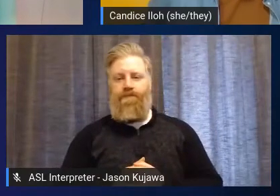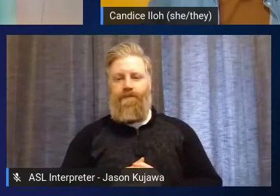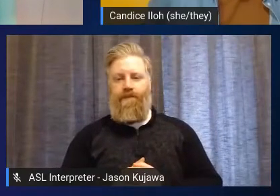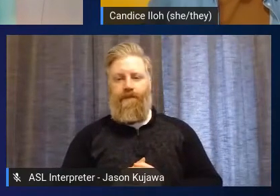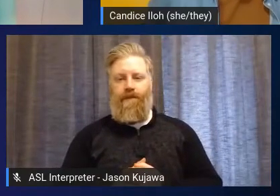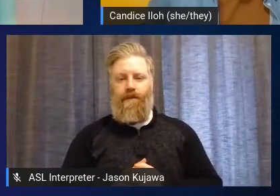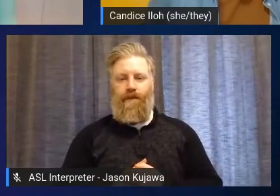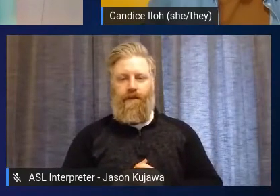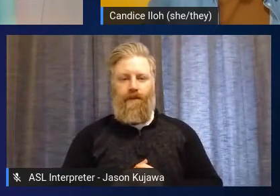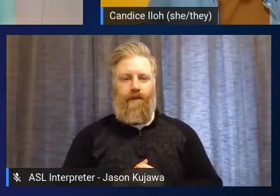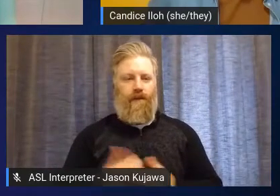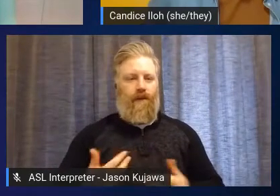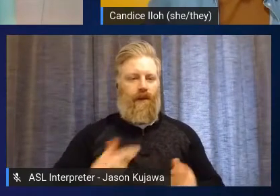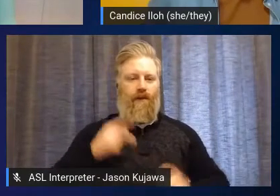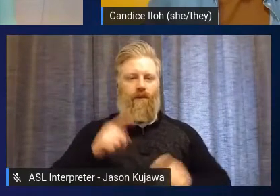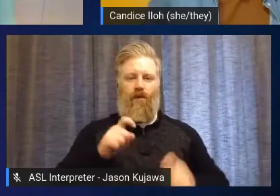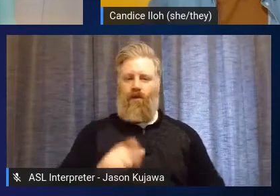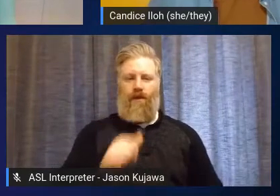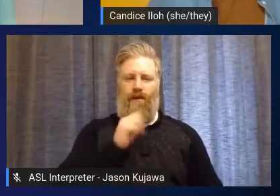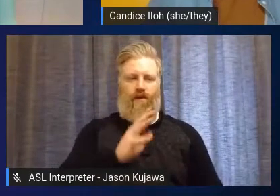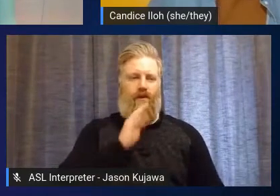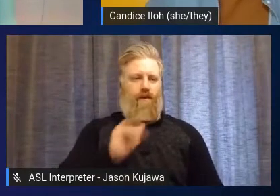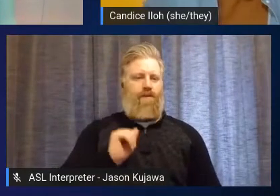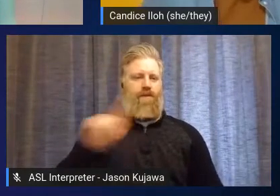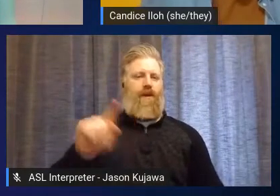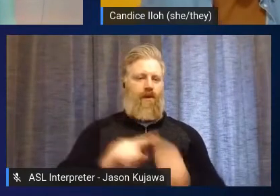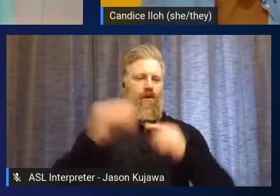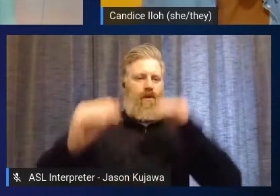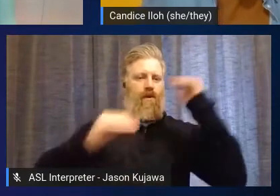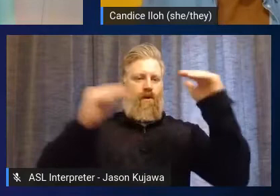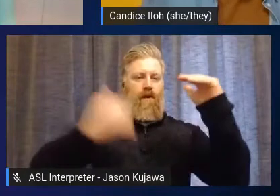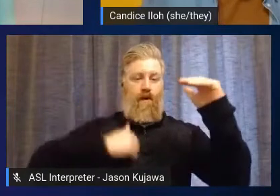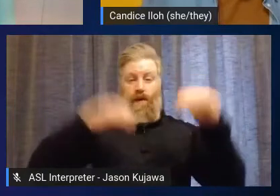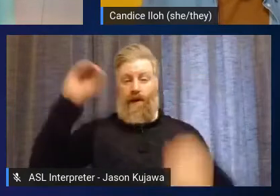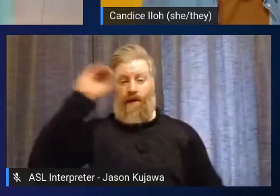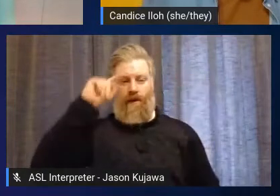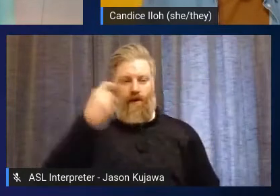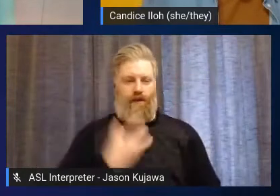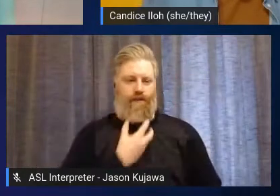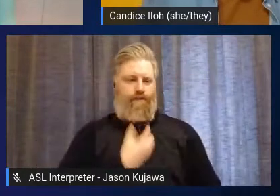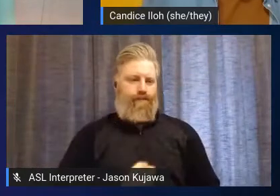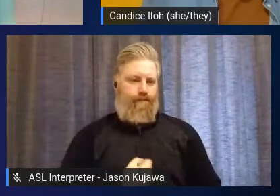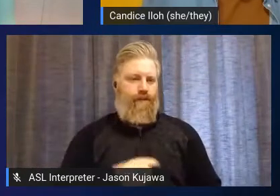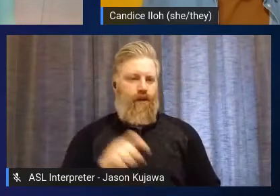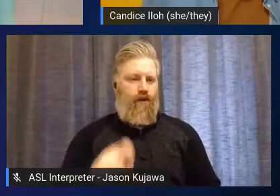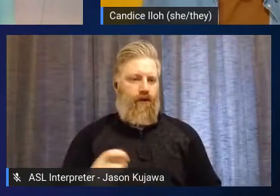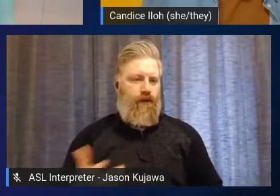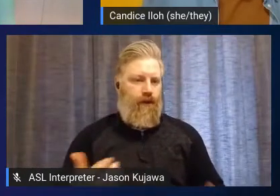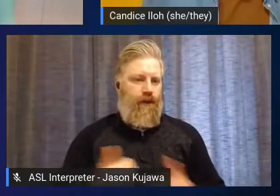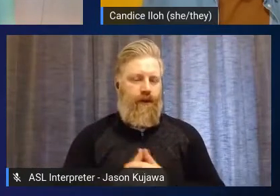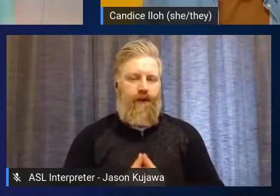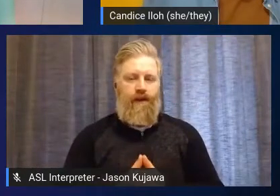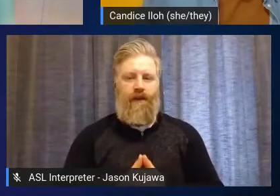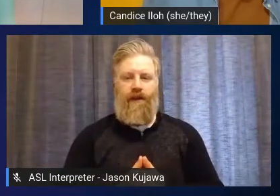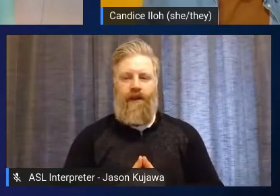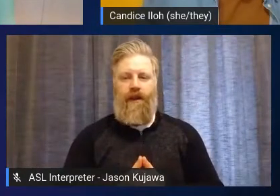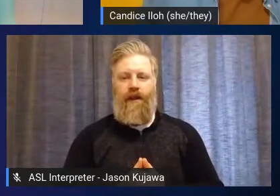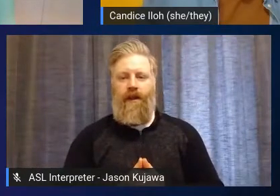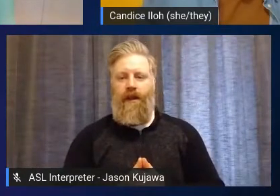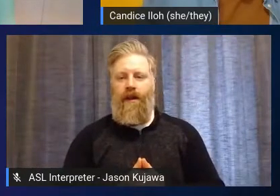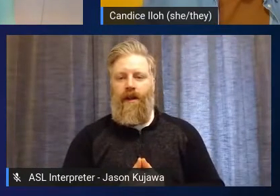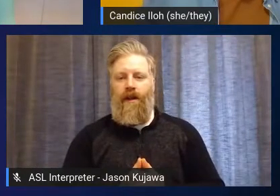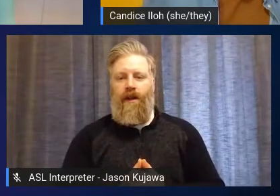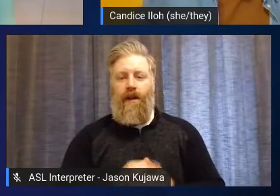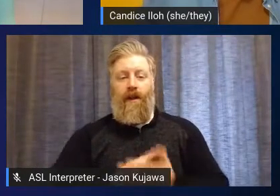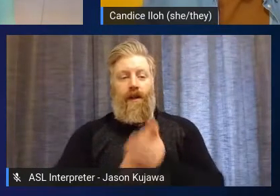they shouldn't talk back to adults, and like I should keep my opinions to myself. And being an